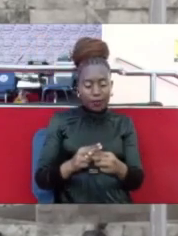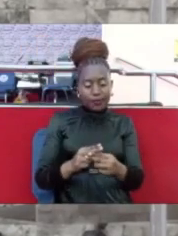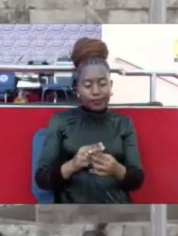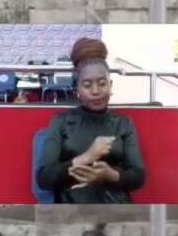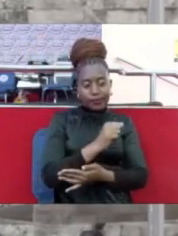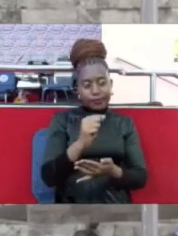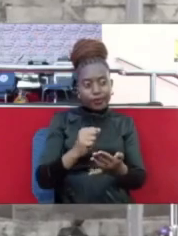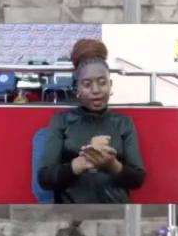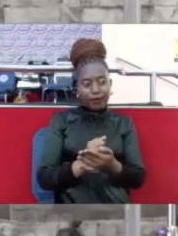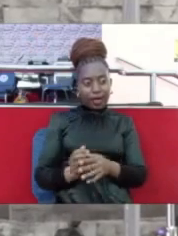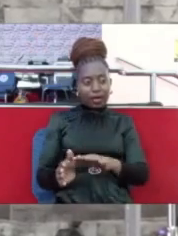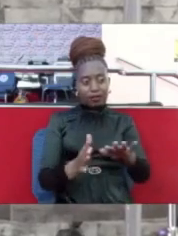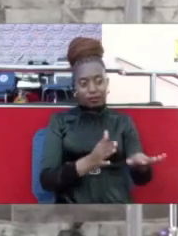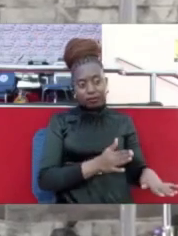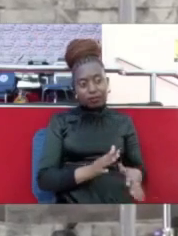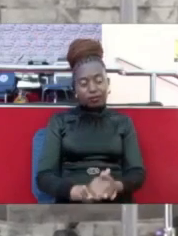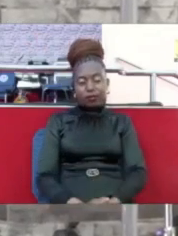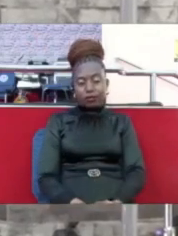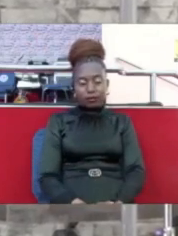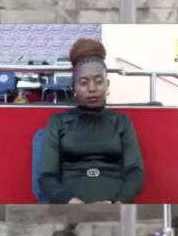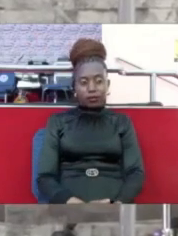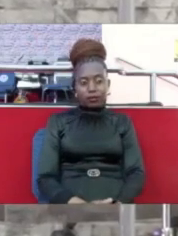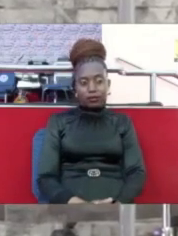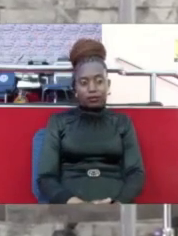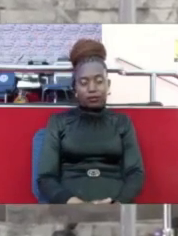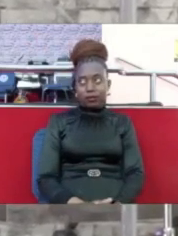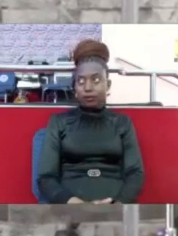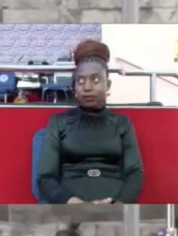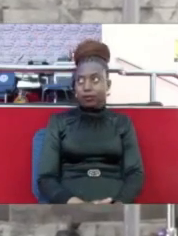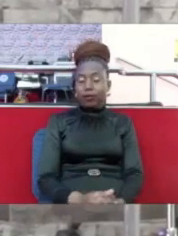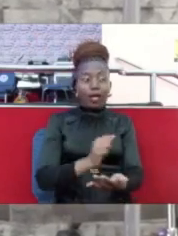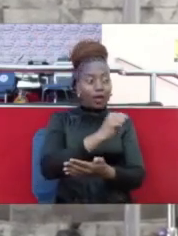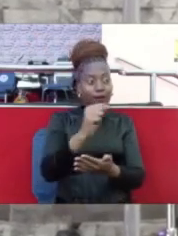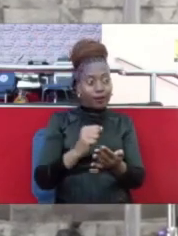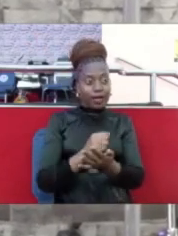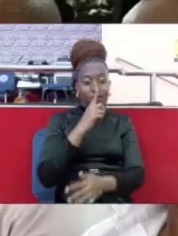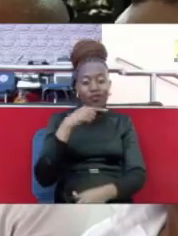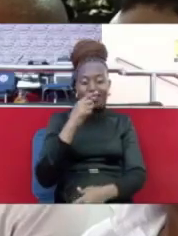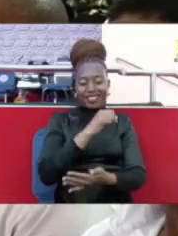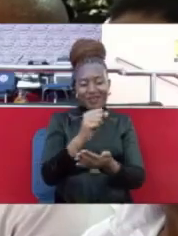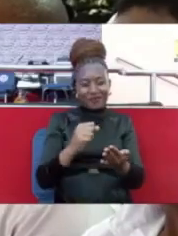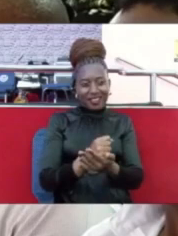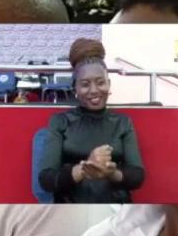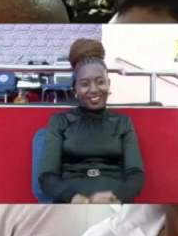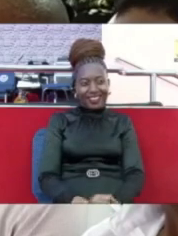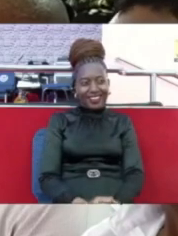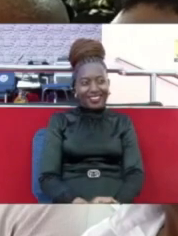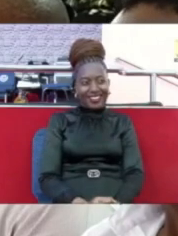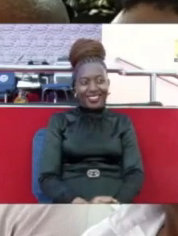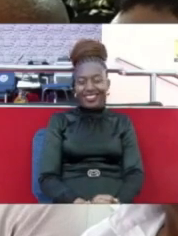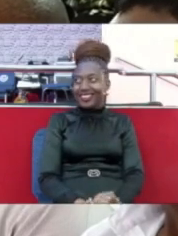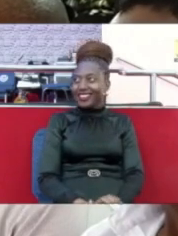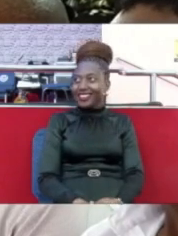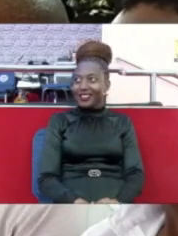Yesu. Amen. Amen. Can I have an amen? Amen. I'll preach till